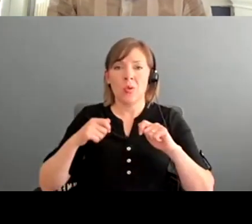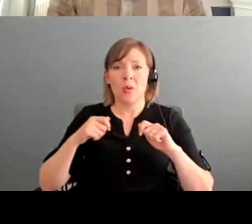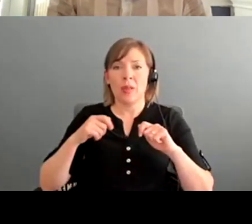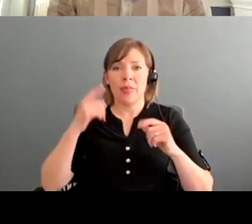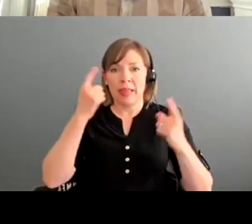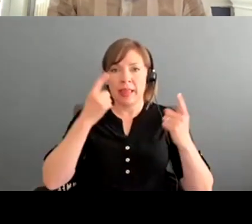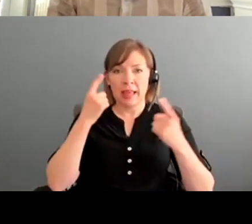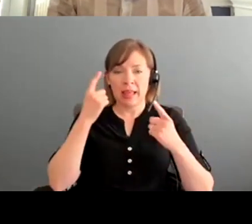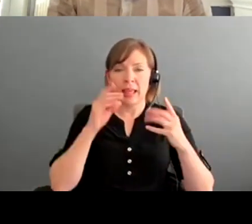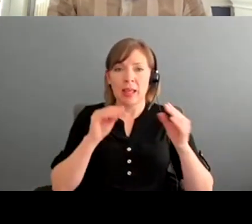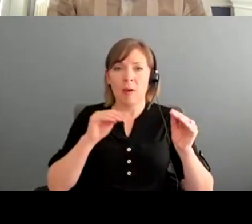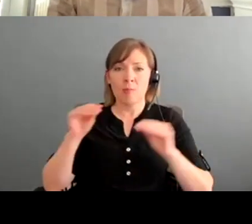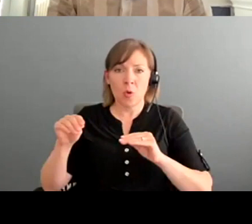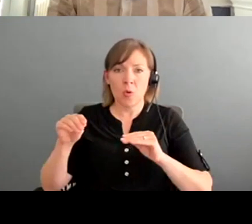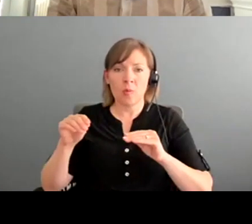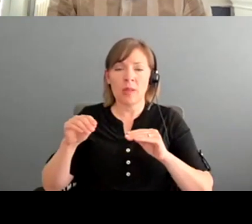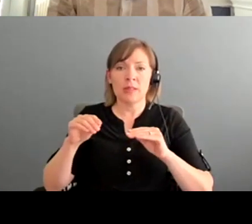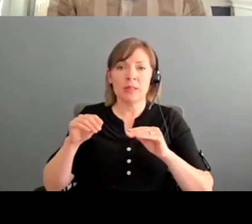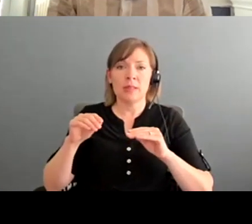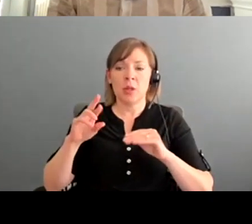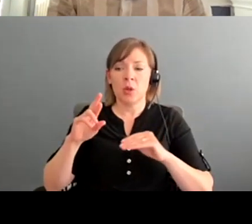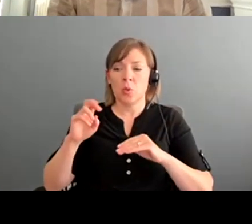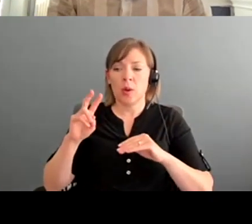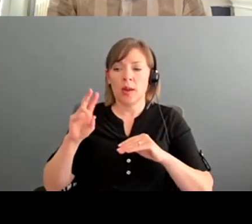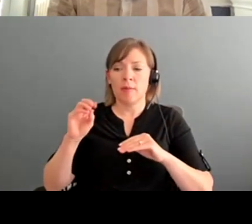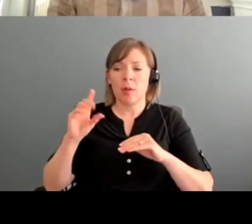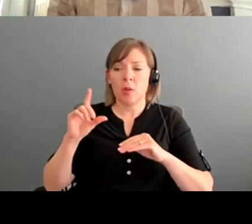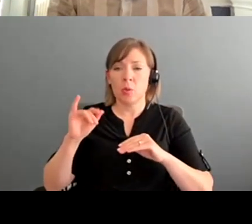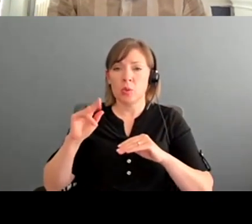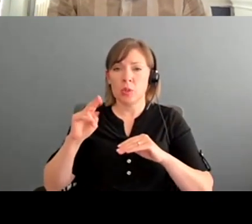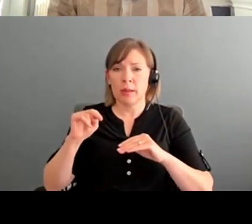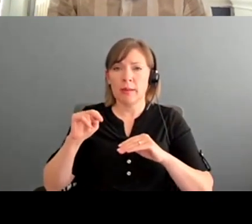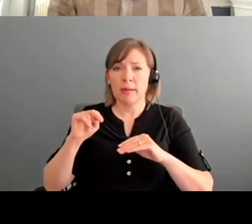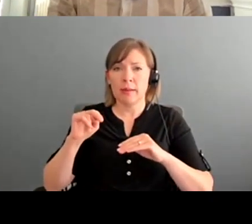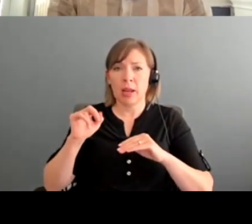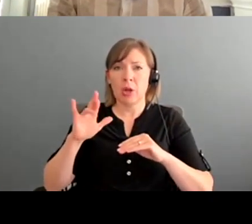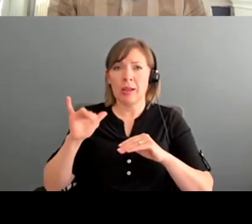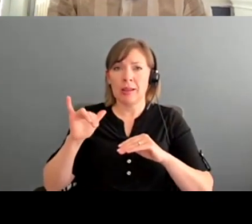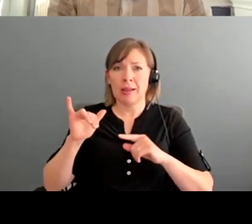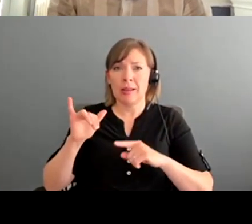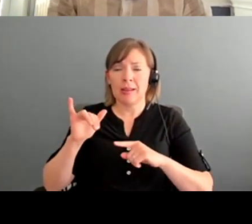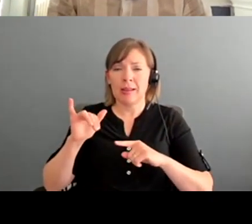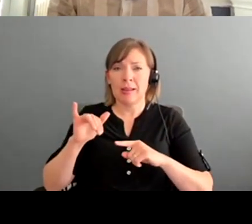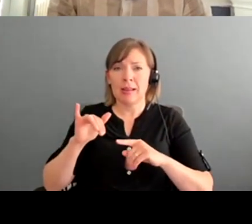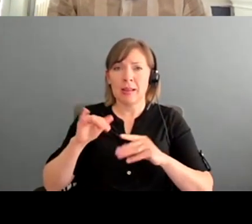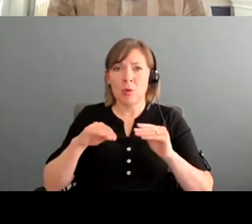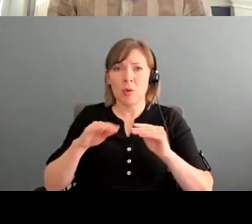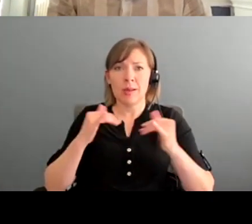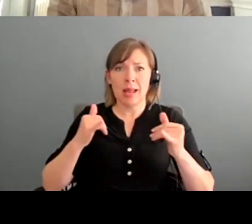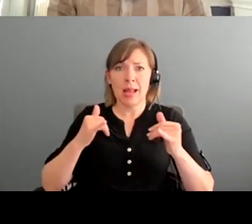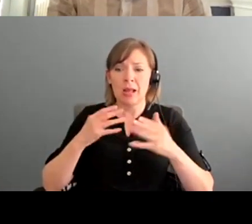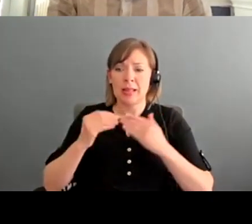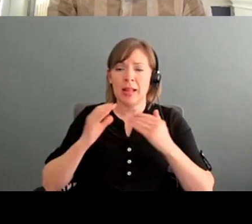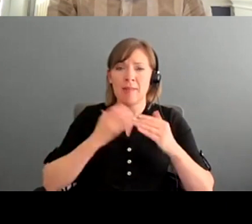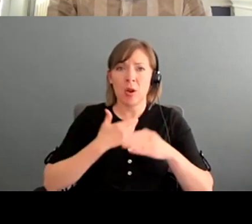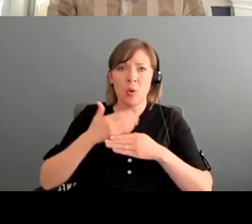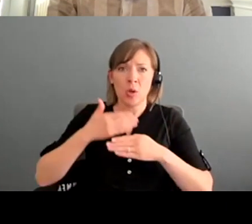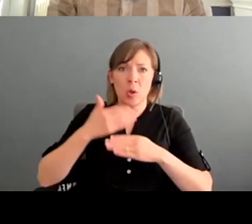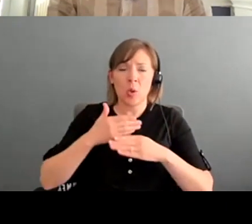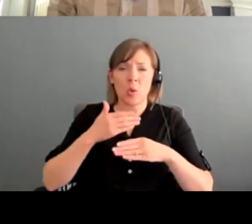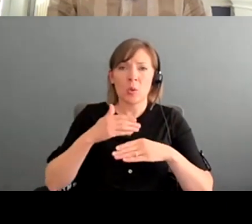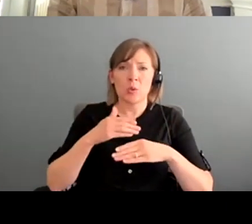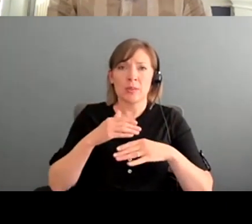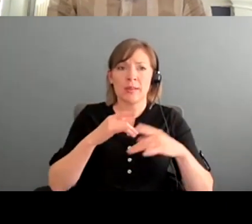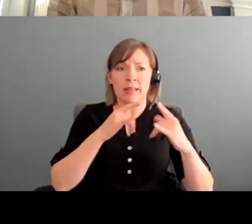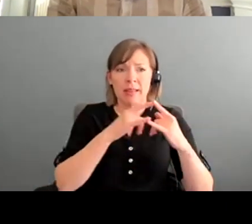thinking movements, revolutionary, thinking movements, what's going on now, outside of our windows, the Palestine